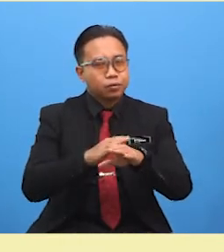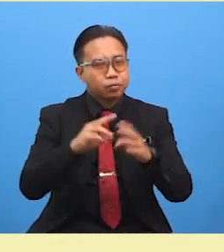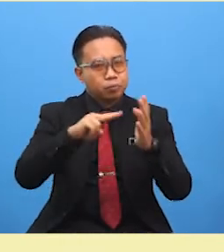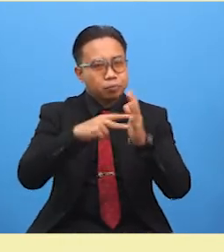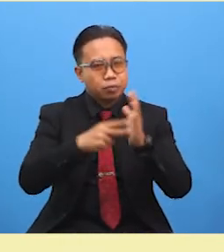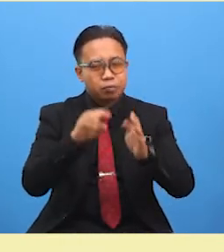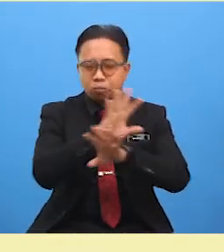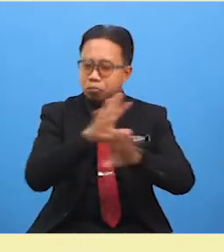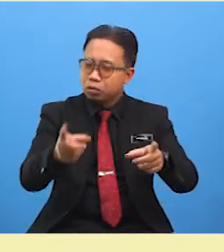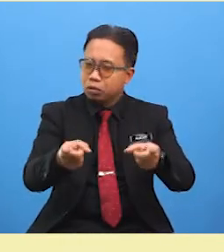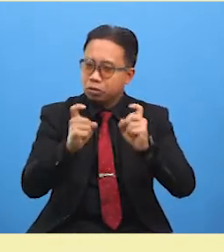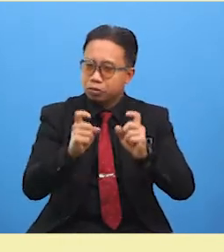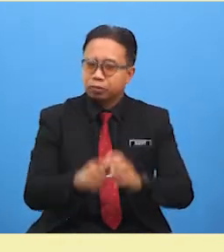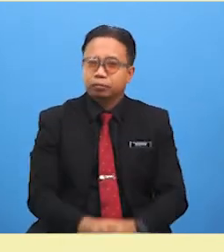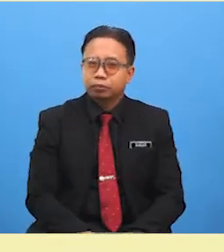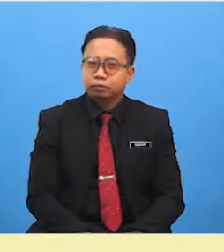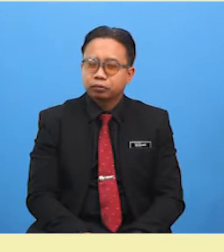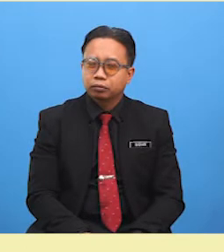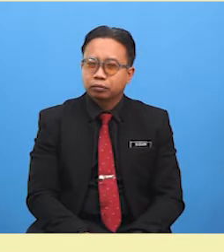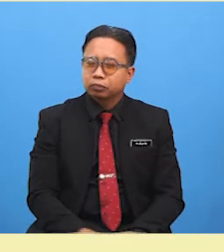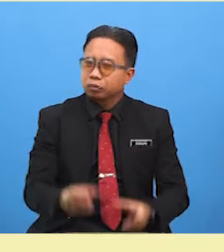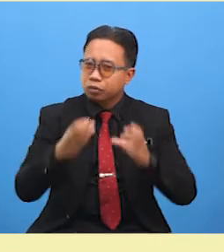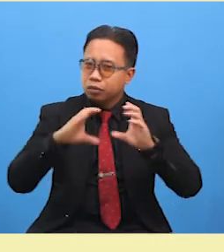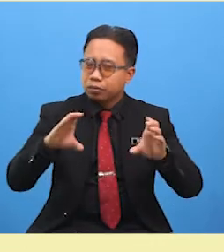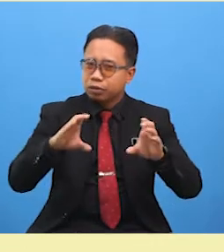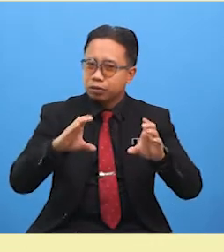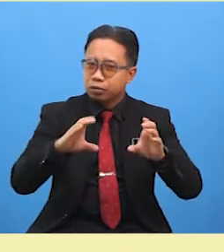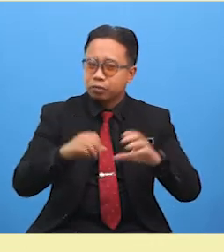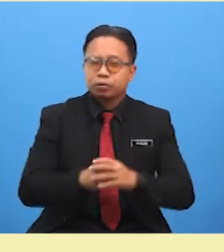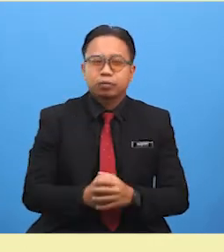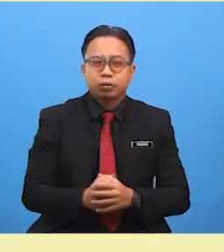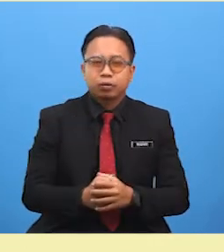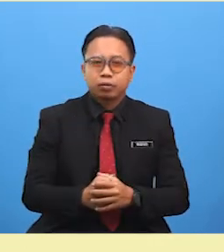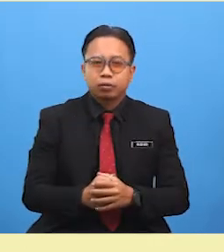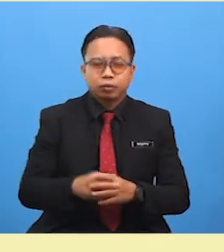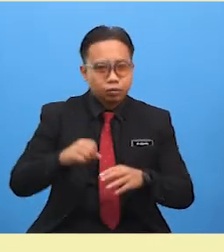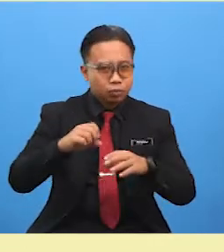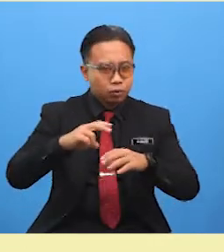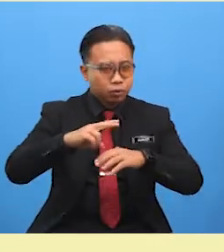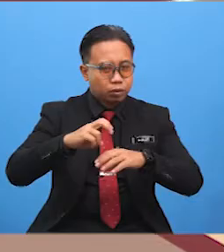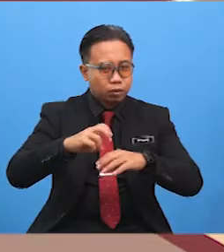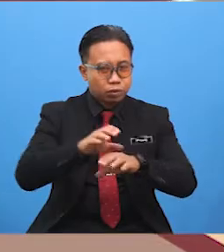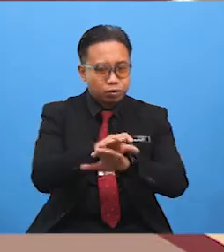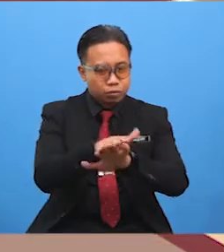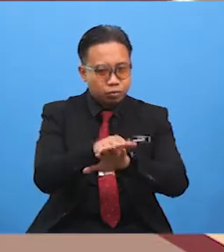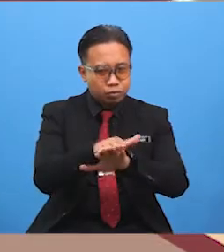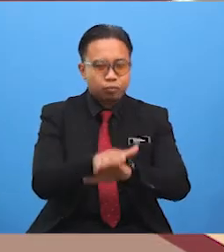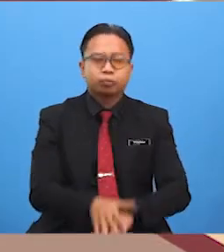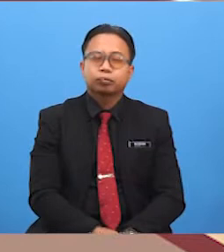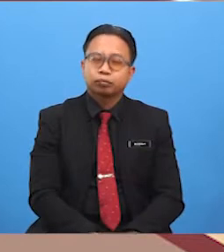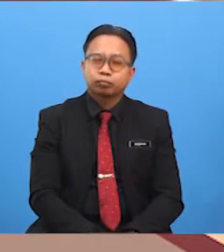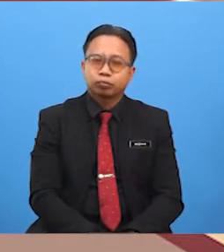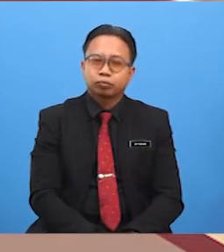means not fast. For instance, the tortoise and snail crawl slowly.